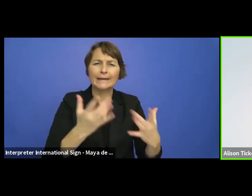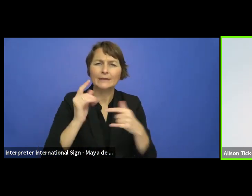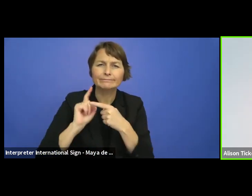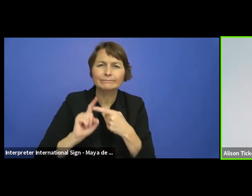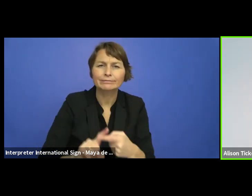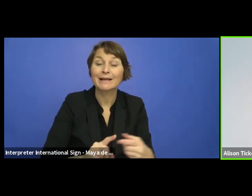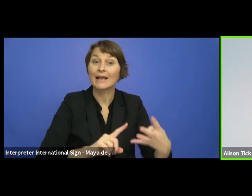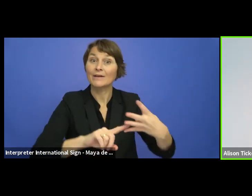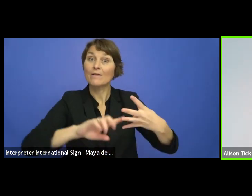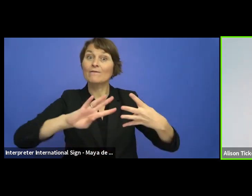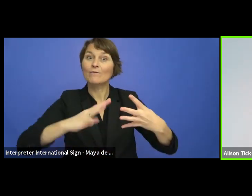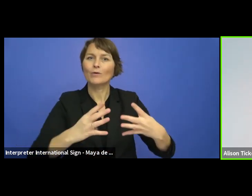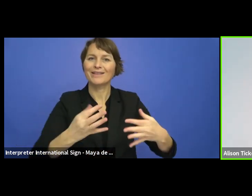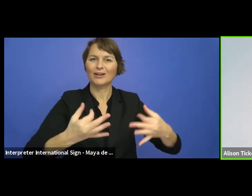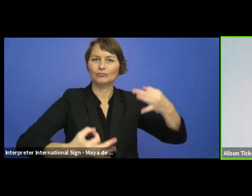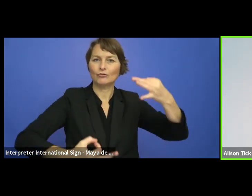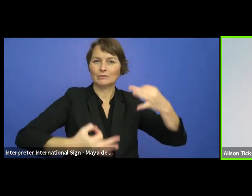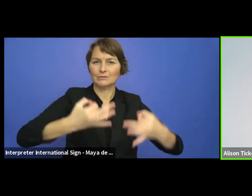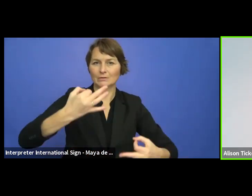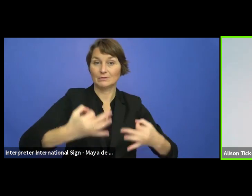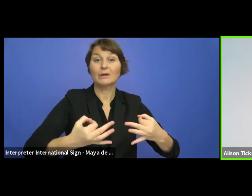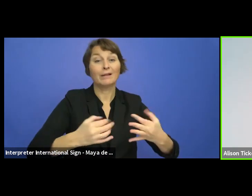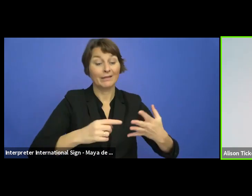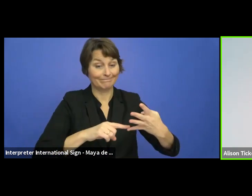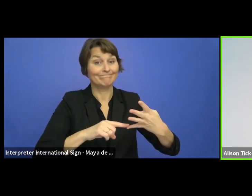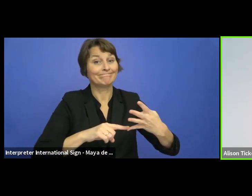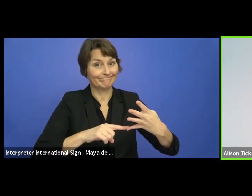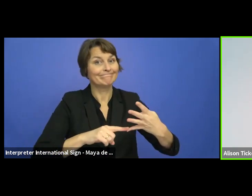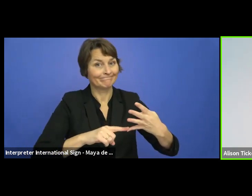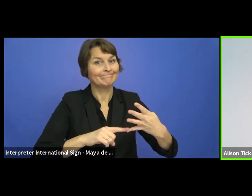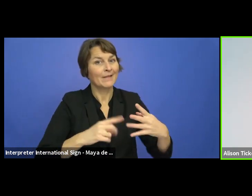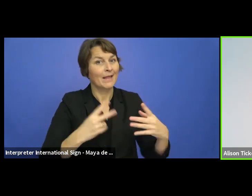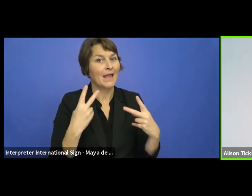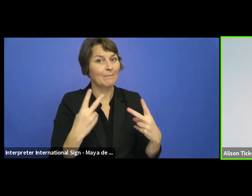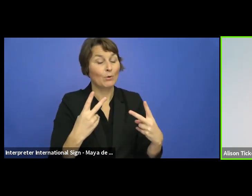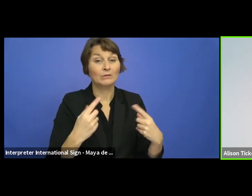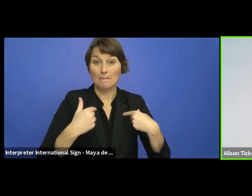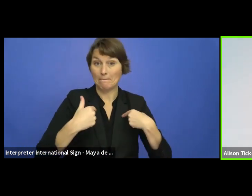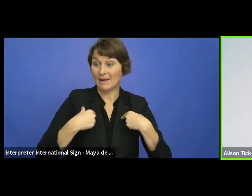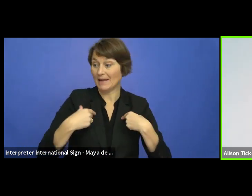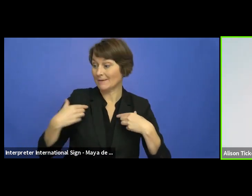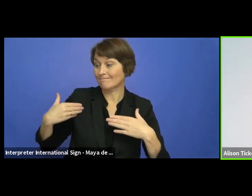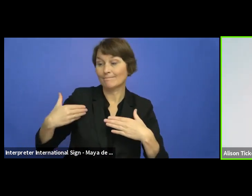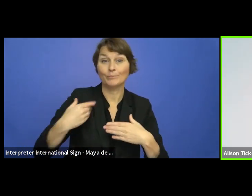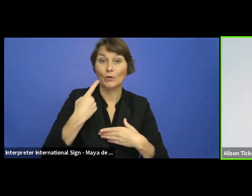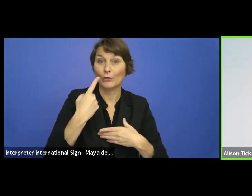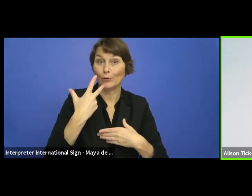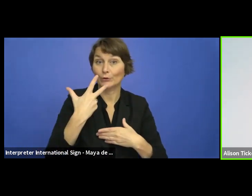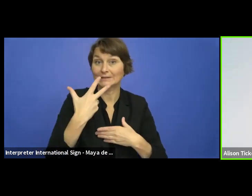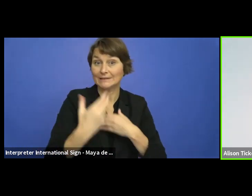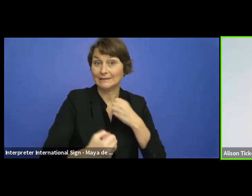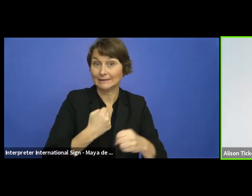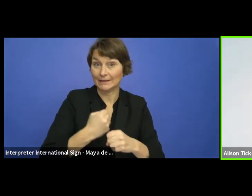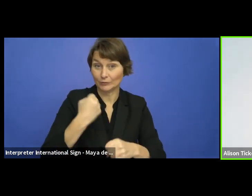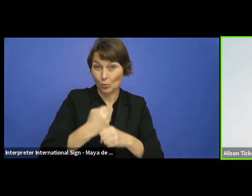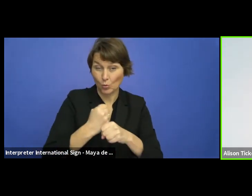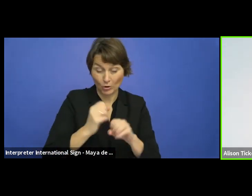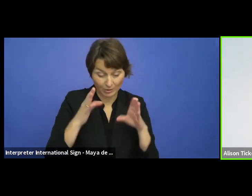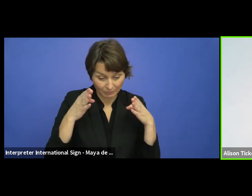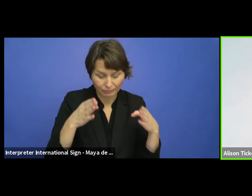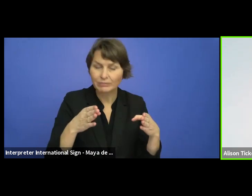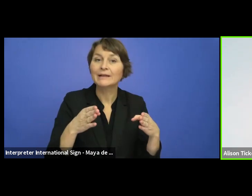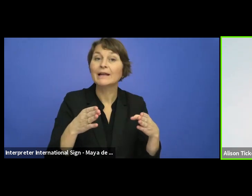perhaps the most important, because I have come in my 13 years of working in this space to realize that without justice,